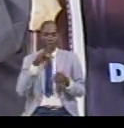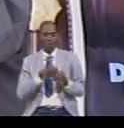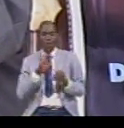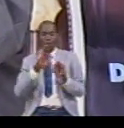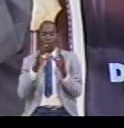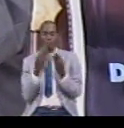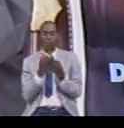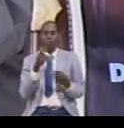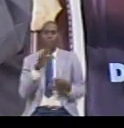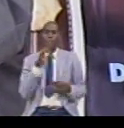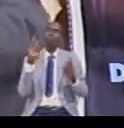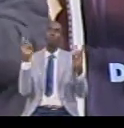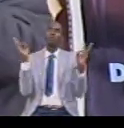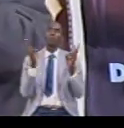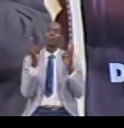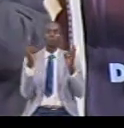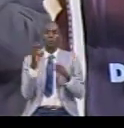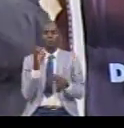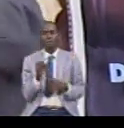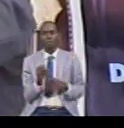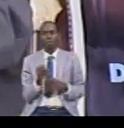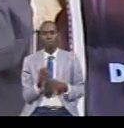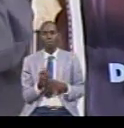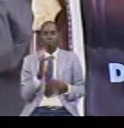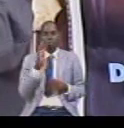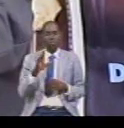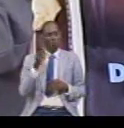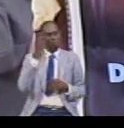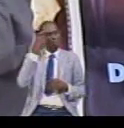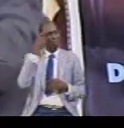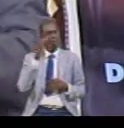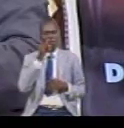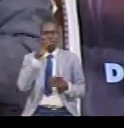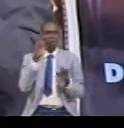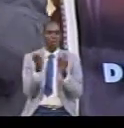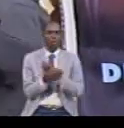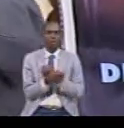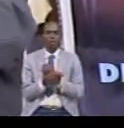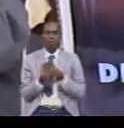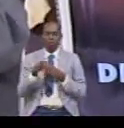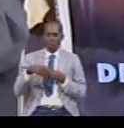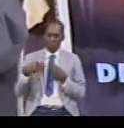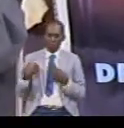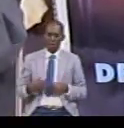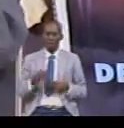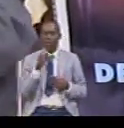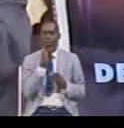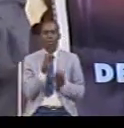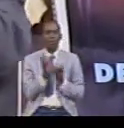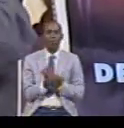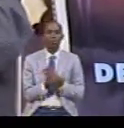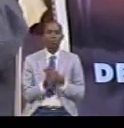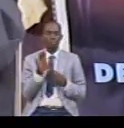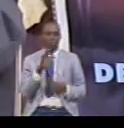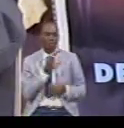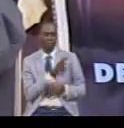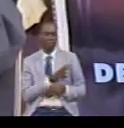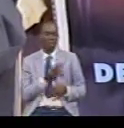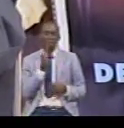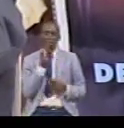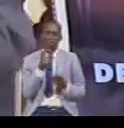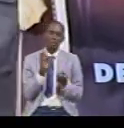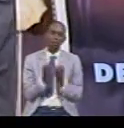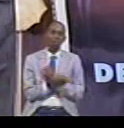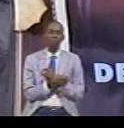are victorious. Your mindset is changed. Your heart is changed. Your character is